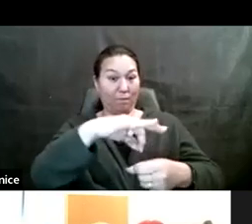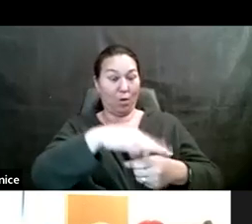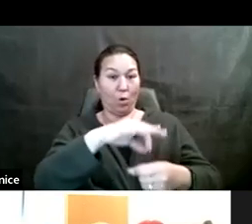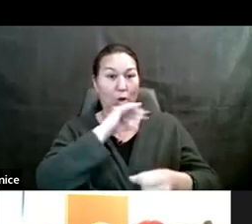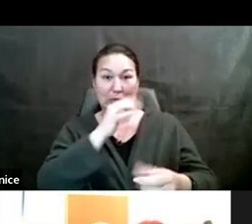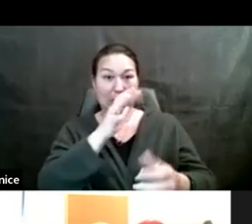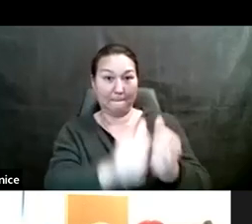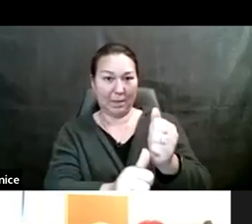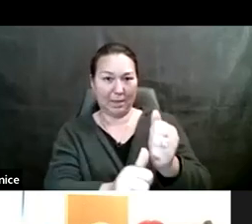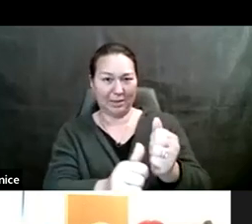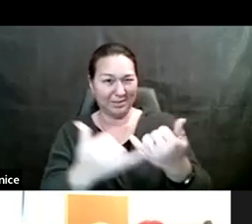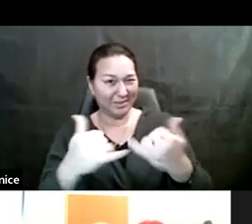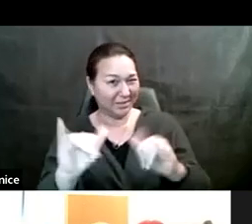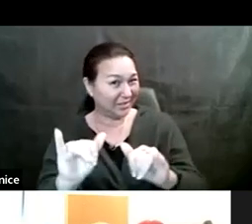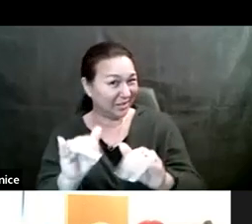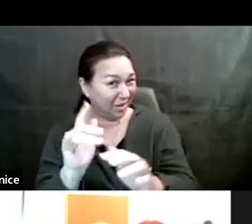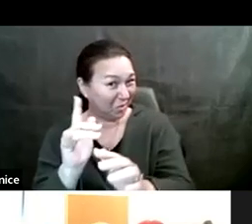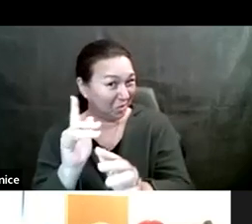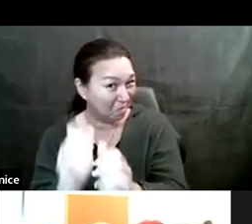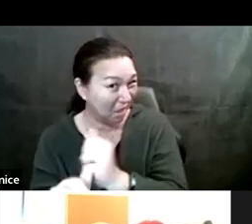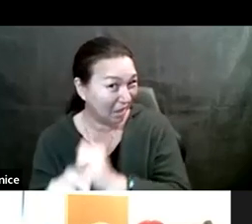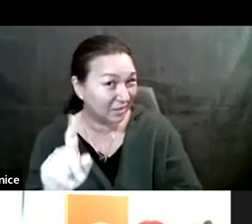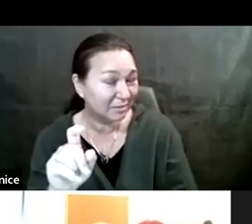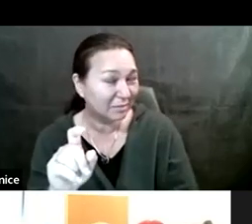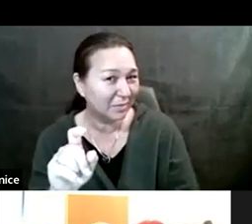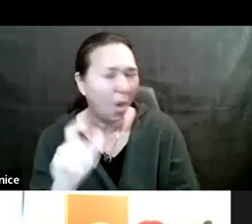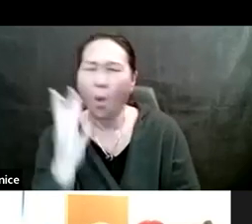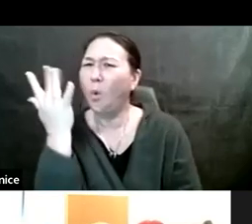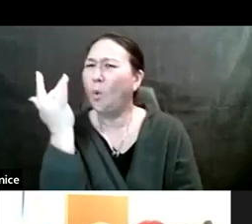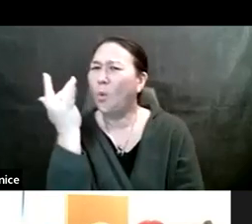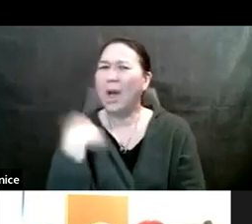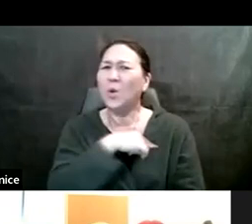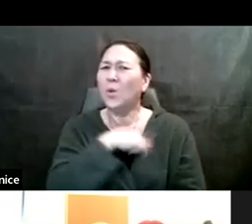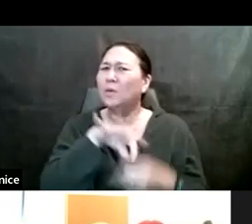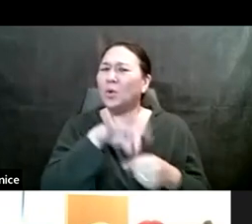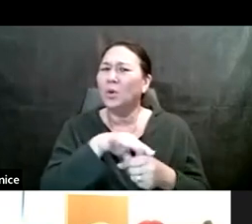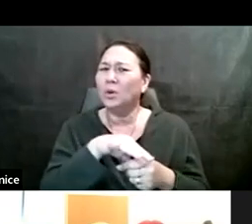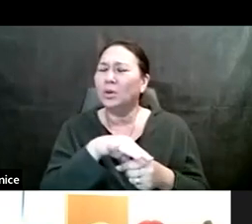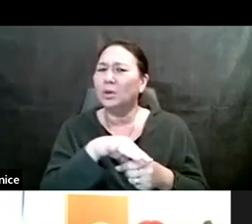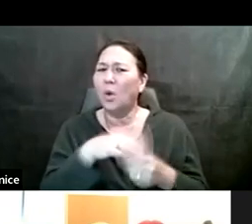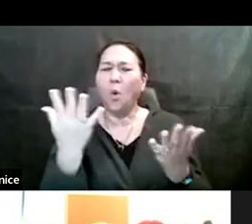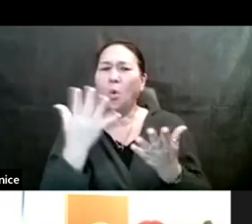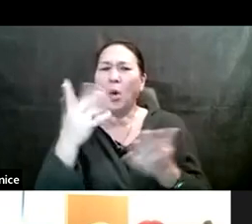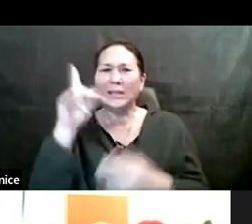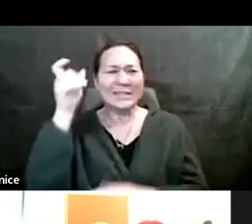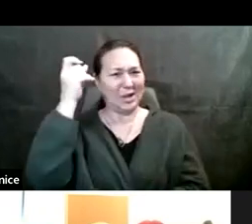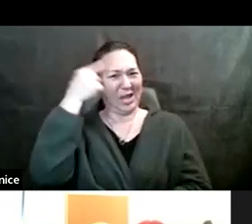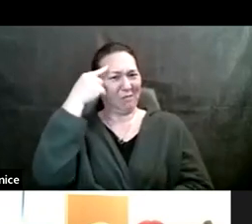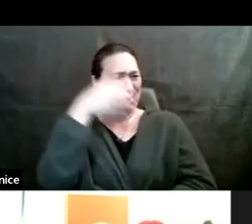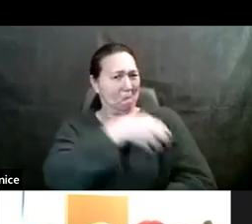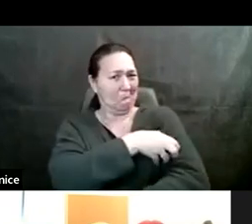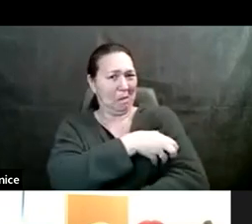go through it still goes through then why would we why are we voting what is our governing power